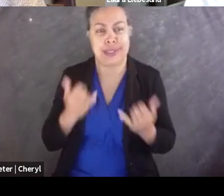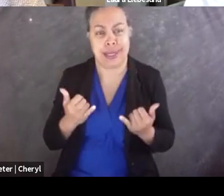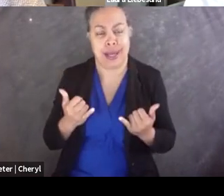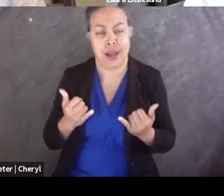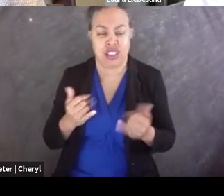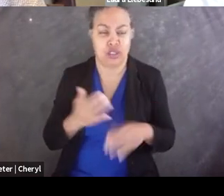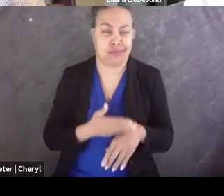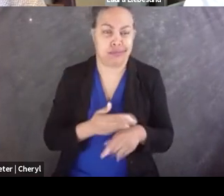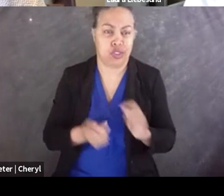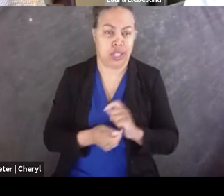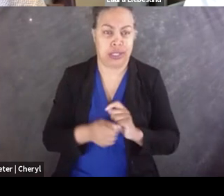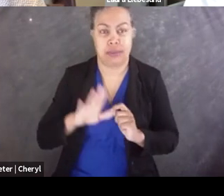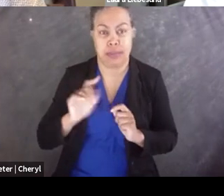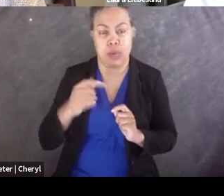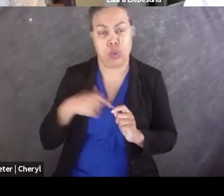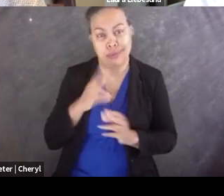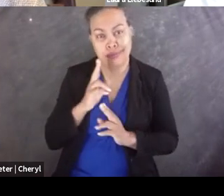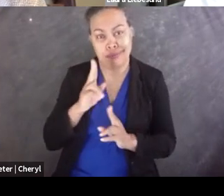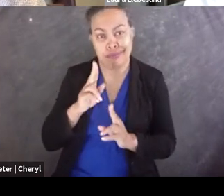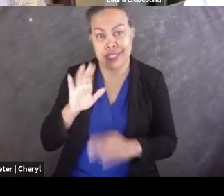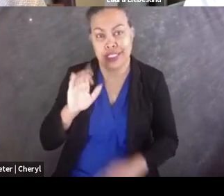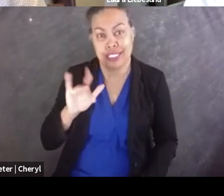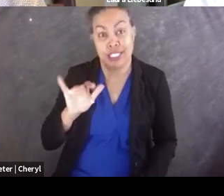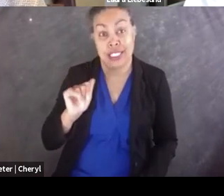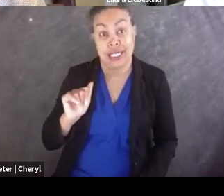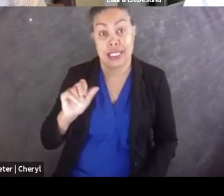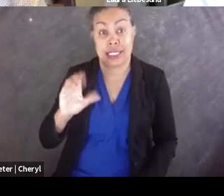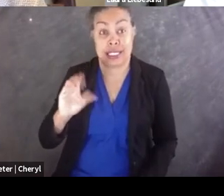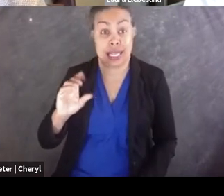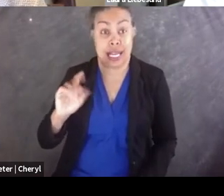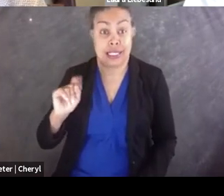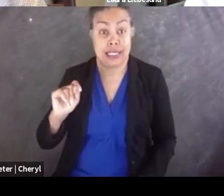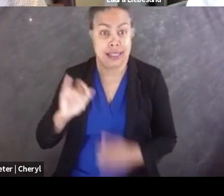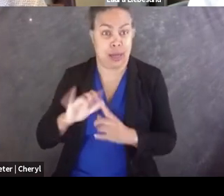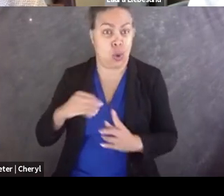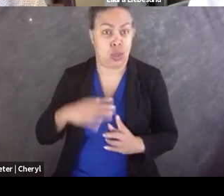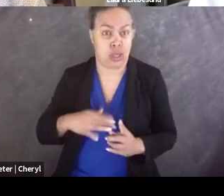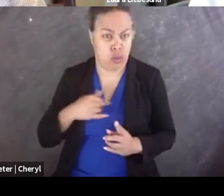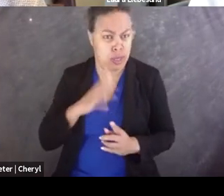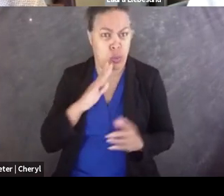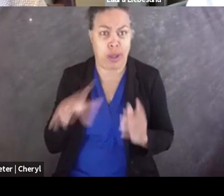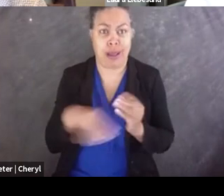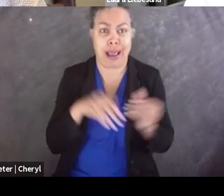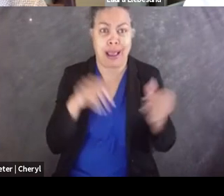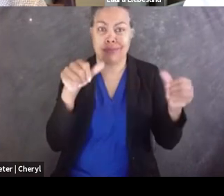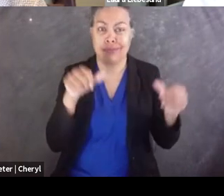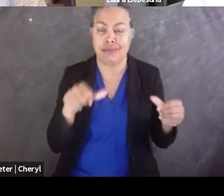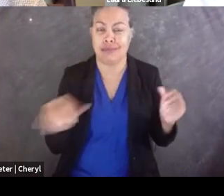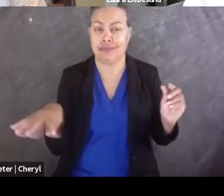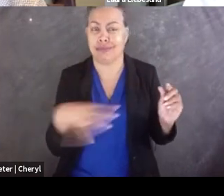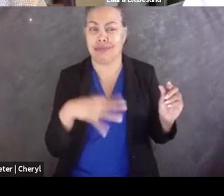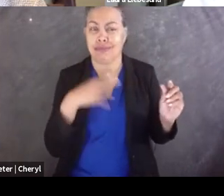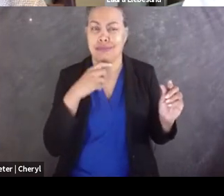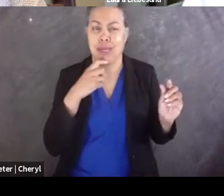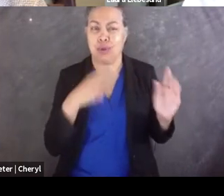we're in the process of honoring Cecilia Scott, the owner. We're going to be actually installing a plaque in her memory